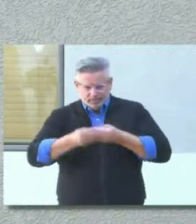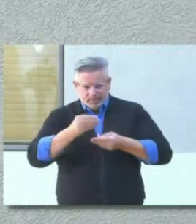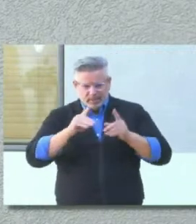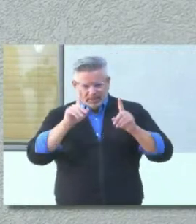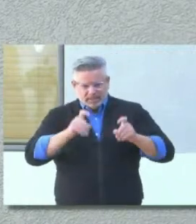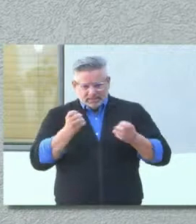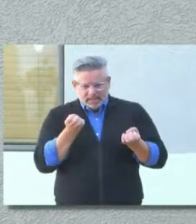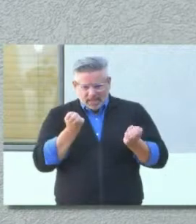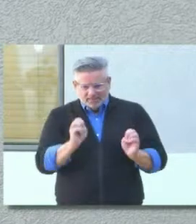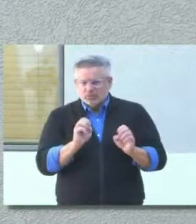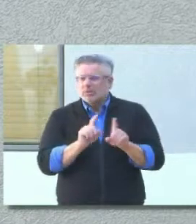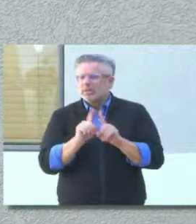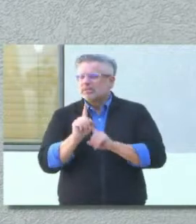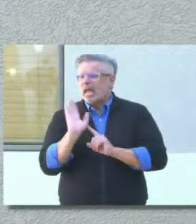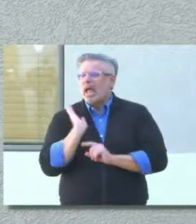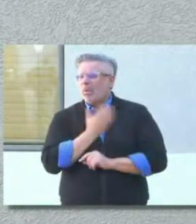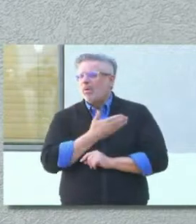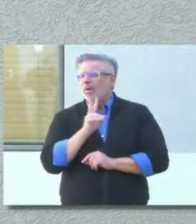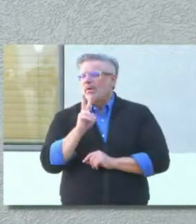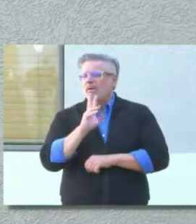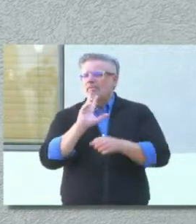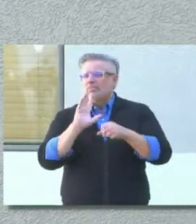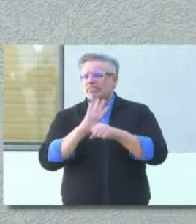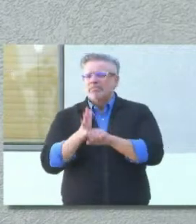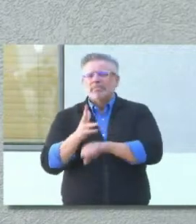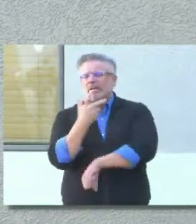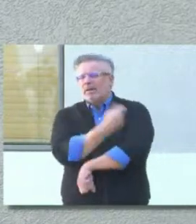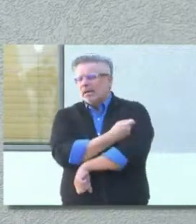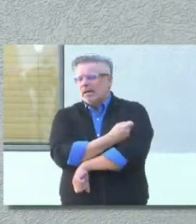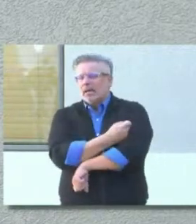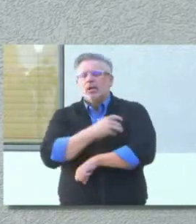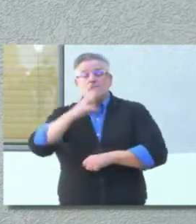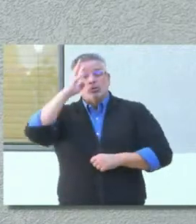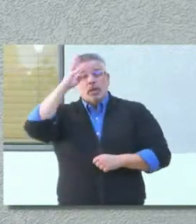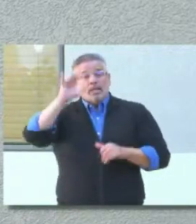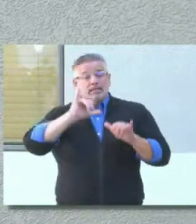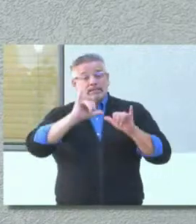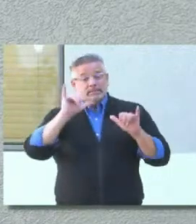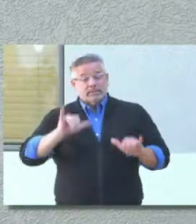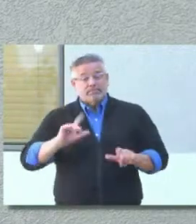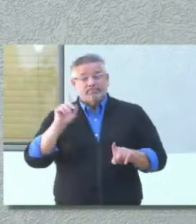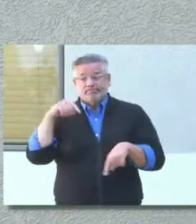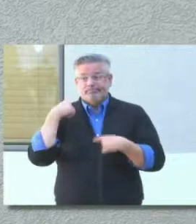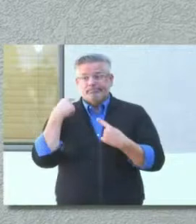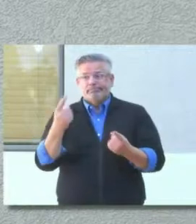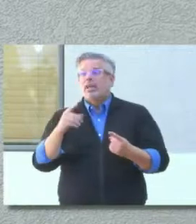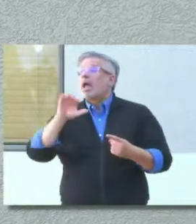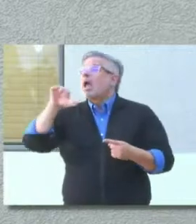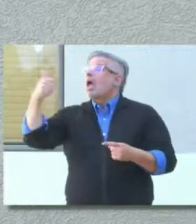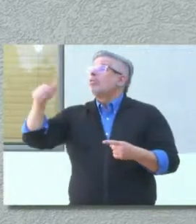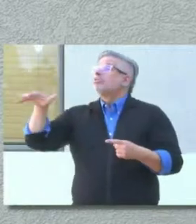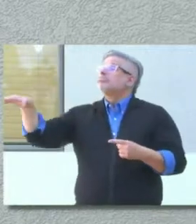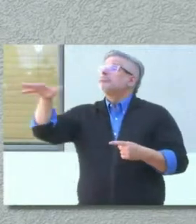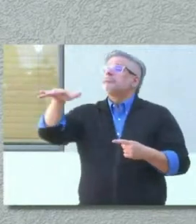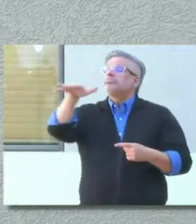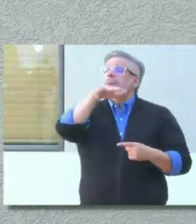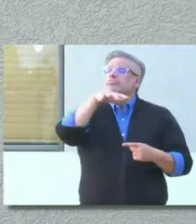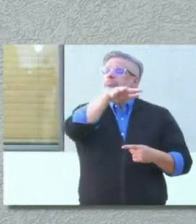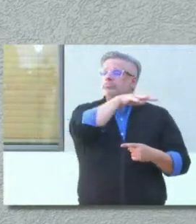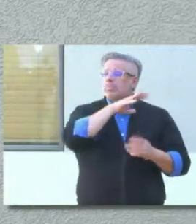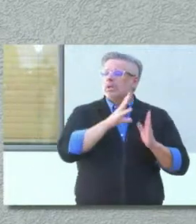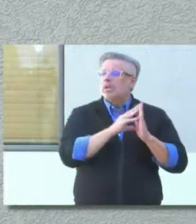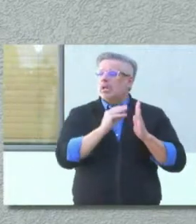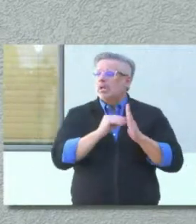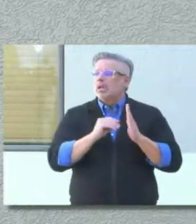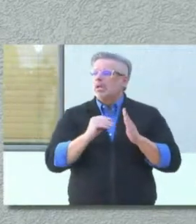testing efforts as well as our vaccination efforts. We created a system that's been replicated in other jurisdictions with